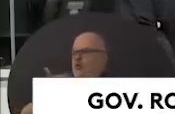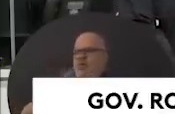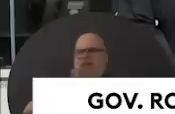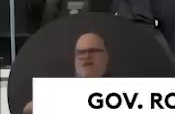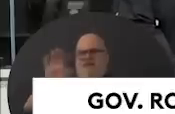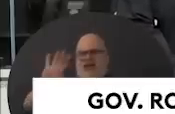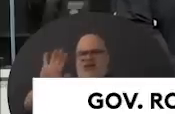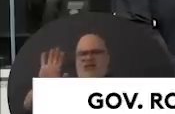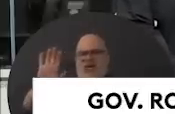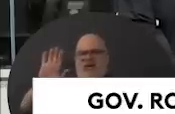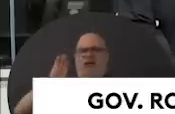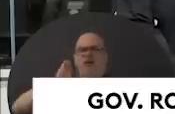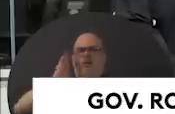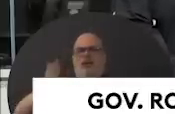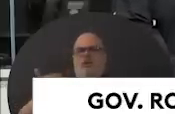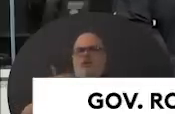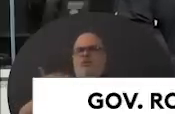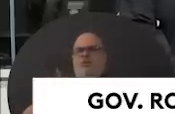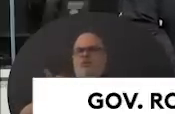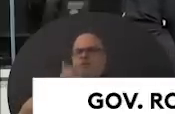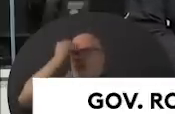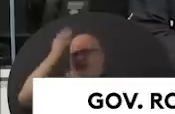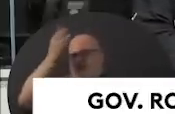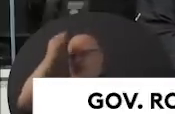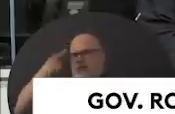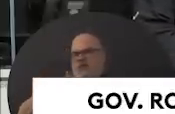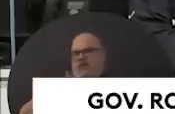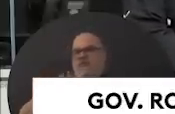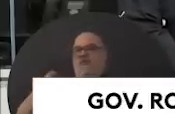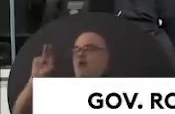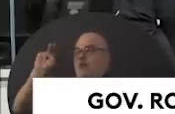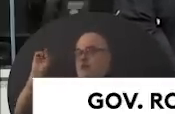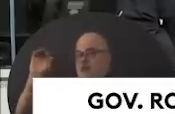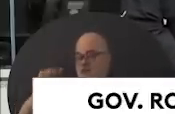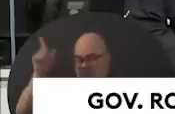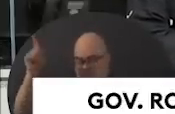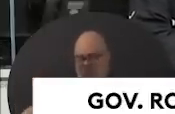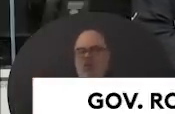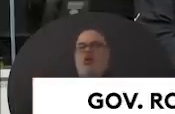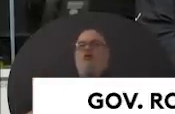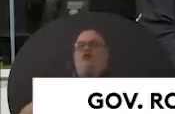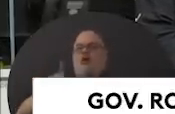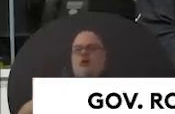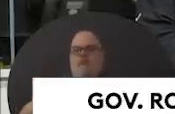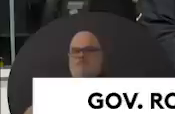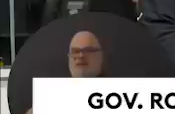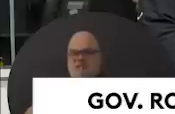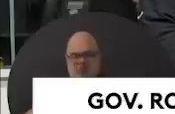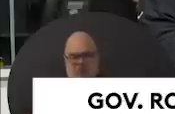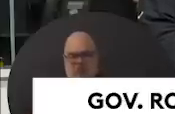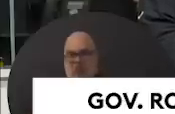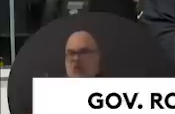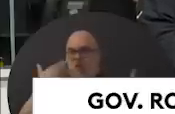They may move the track a little bit. You see that eye of the storm that they have. They'll put it on the news and everything, and consider that. But